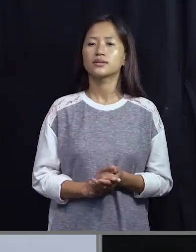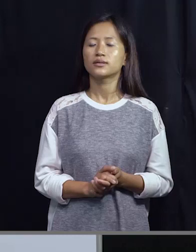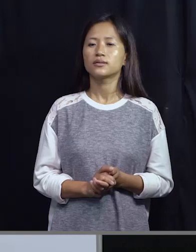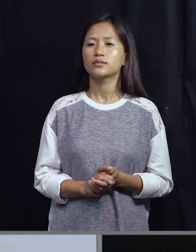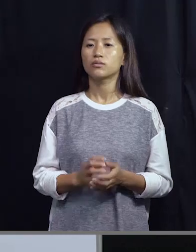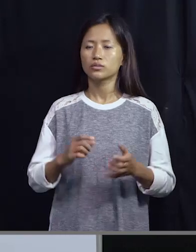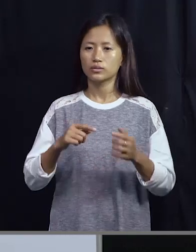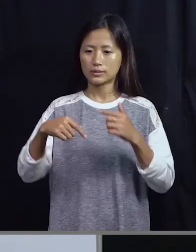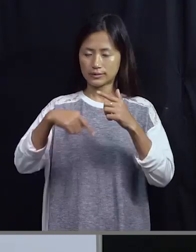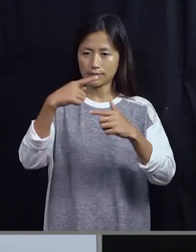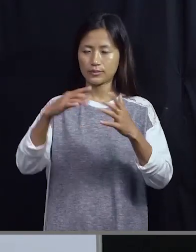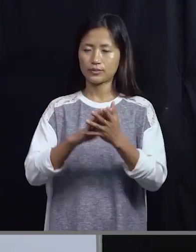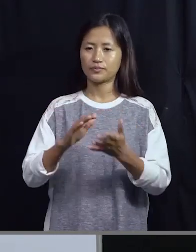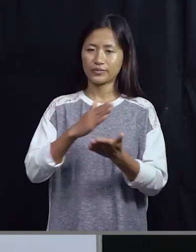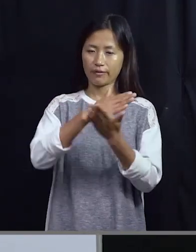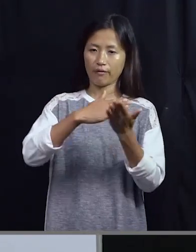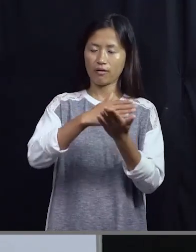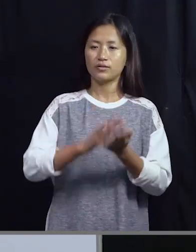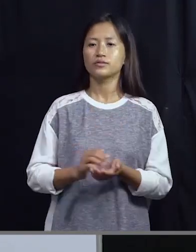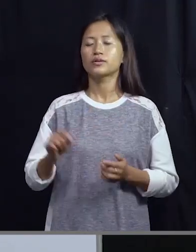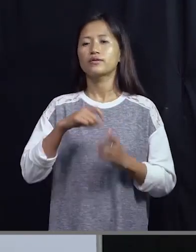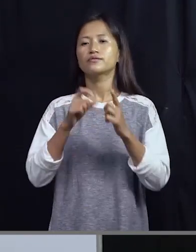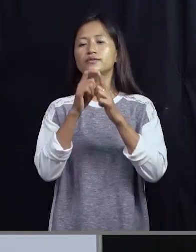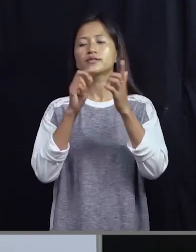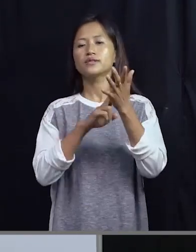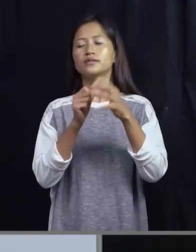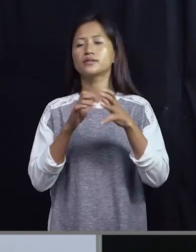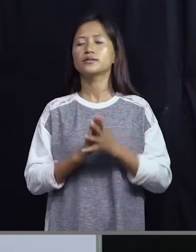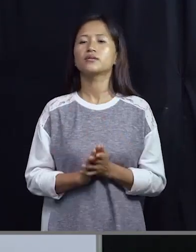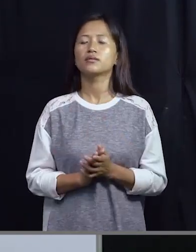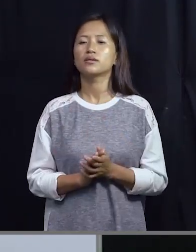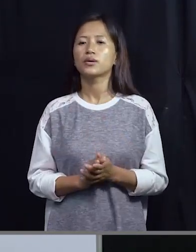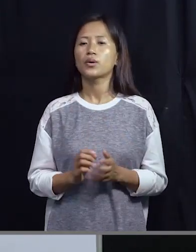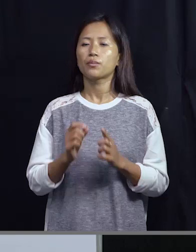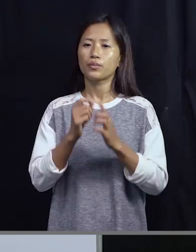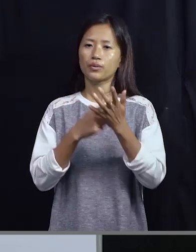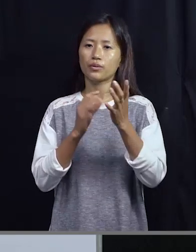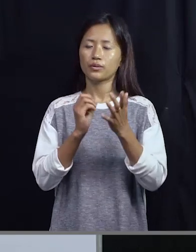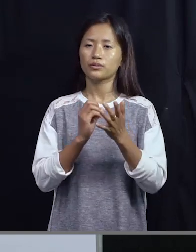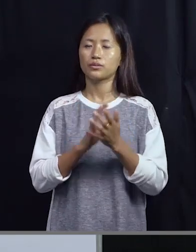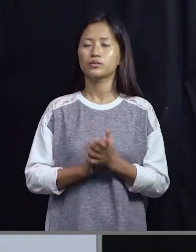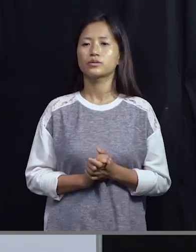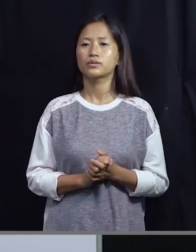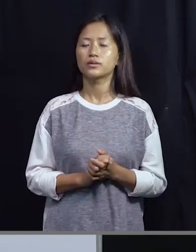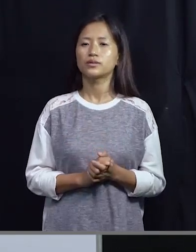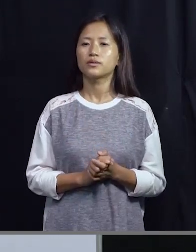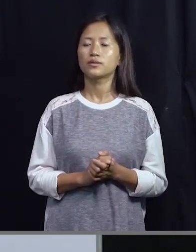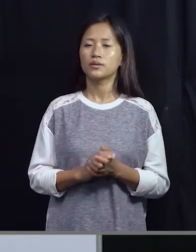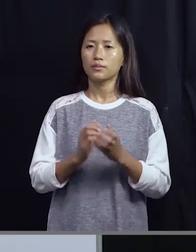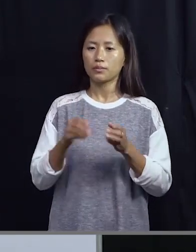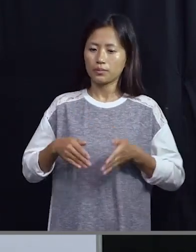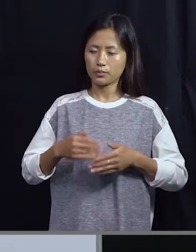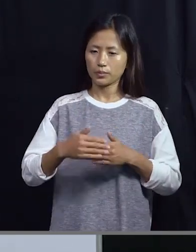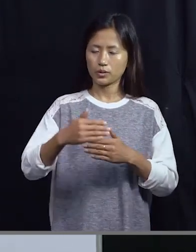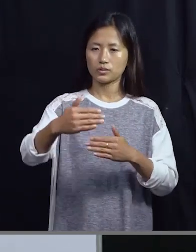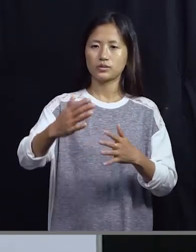the semi-conservative replication of DNA. And in case of prokaryotes, their process of